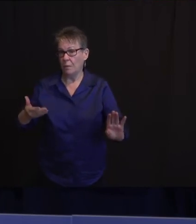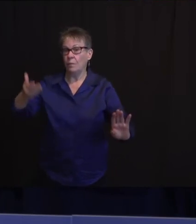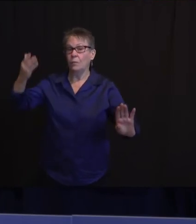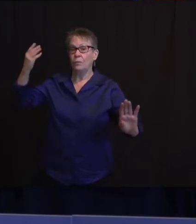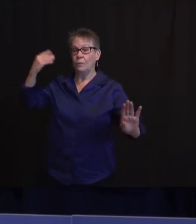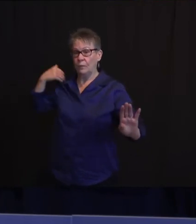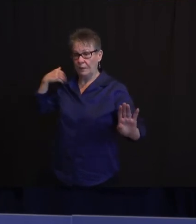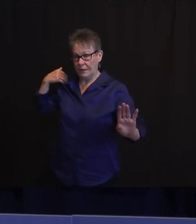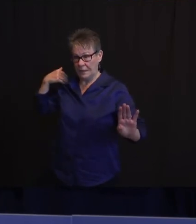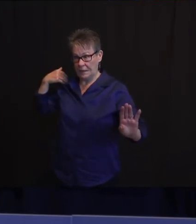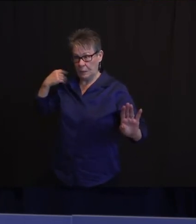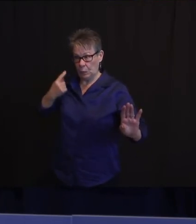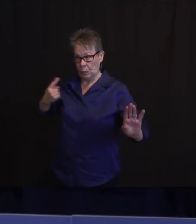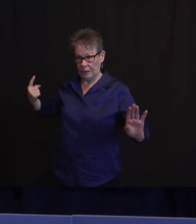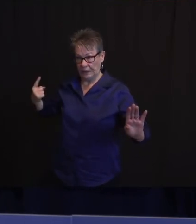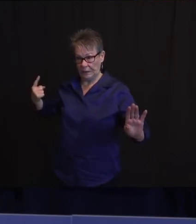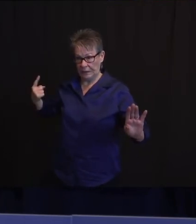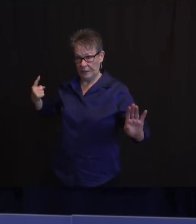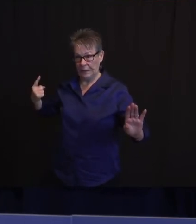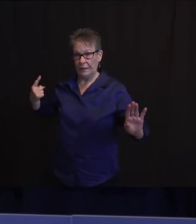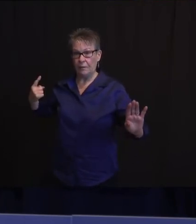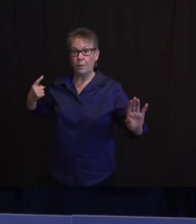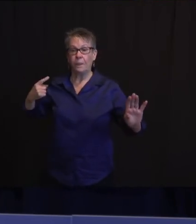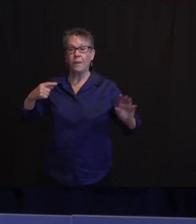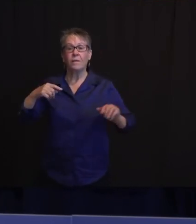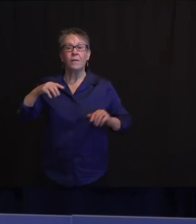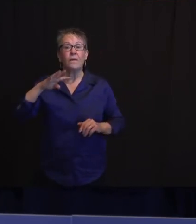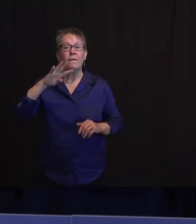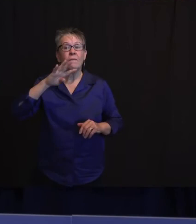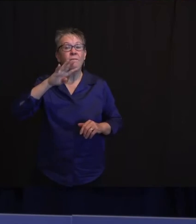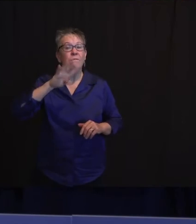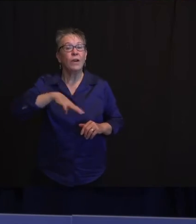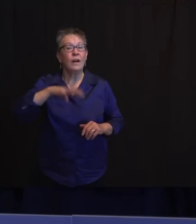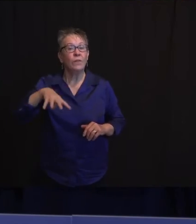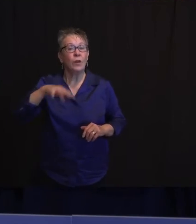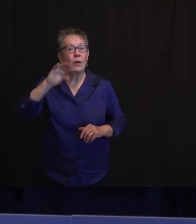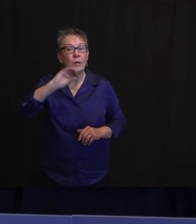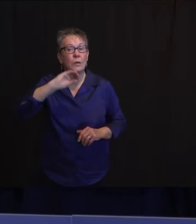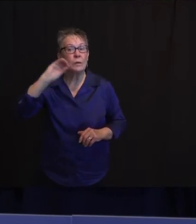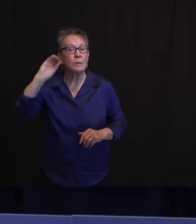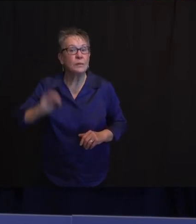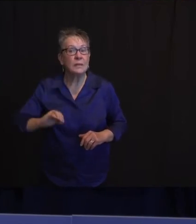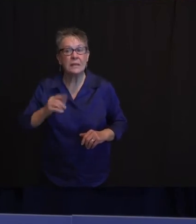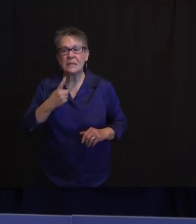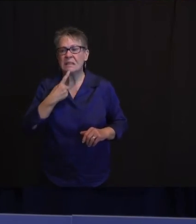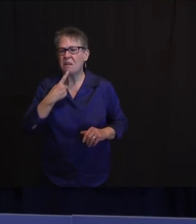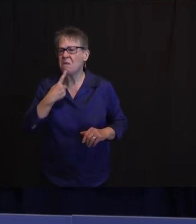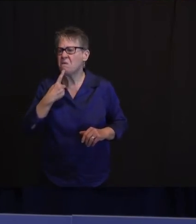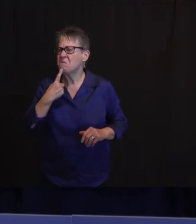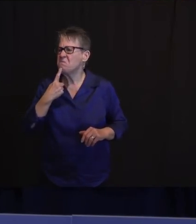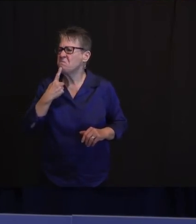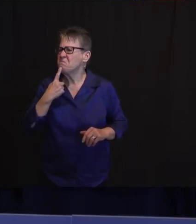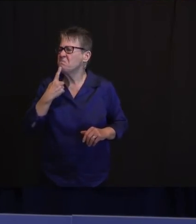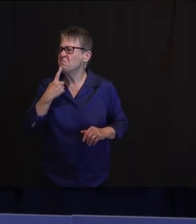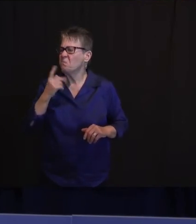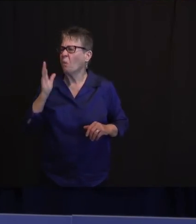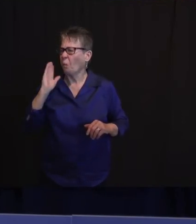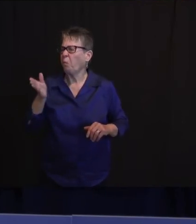13th to the 19th, 44% of the population that were surveyed said they would definitely get the